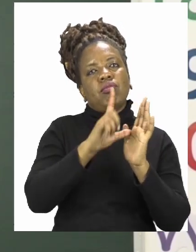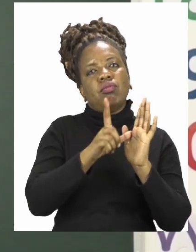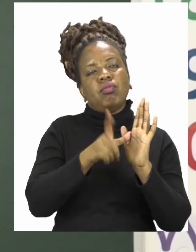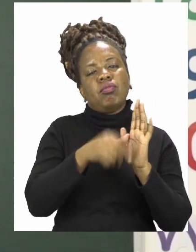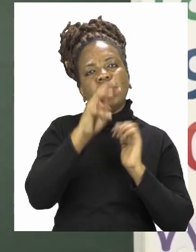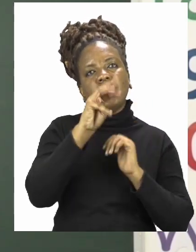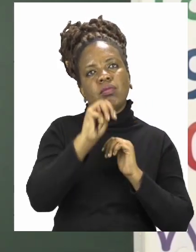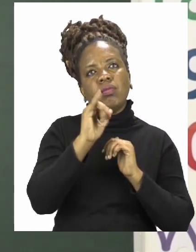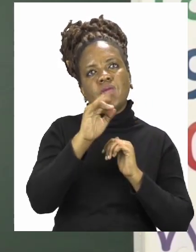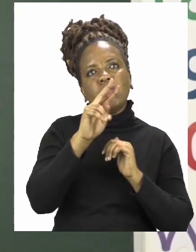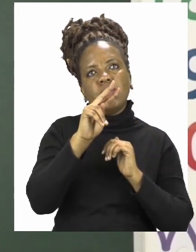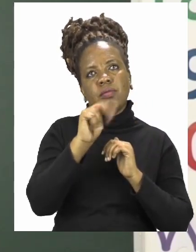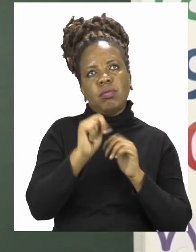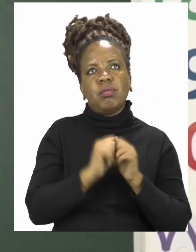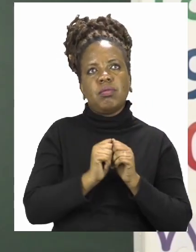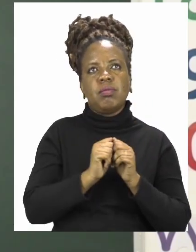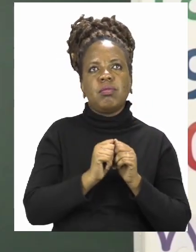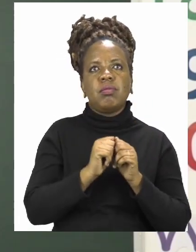have is